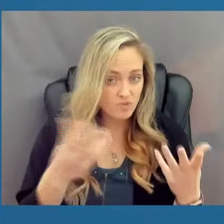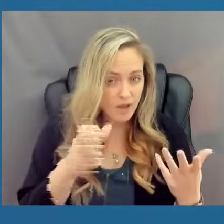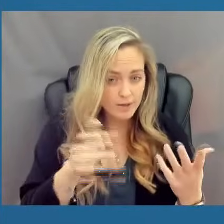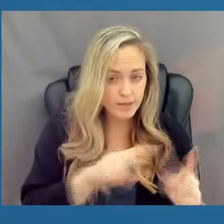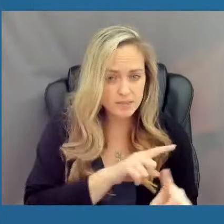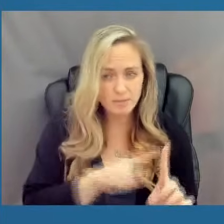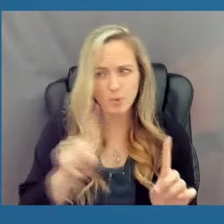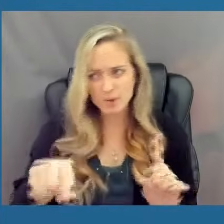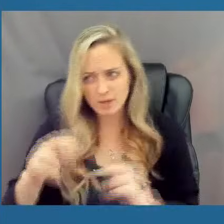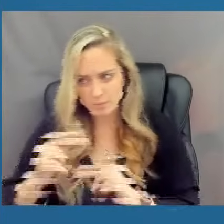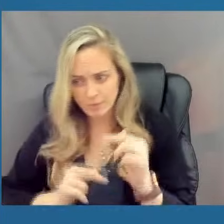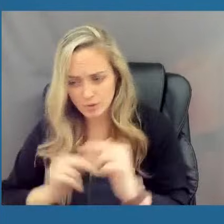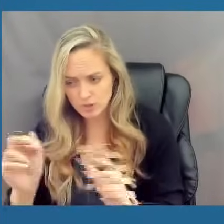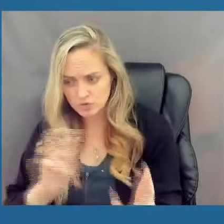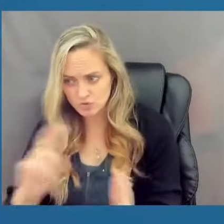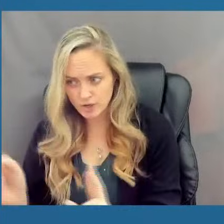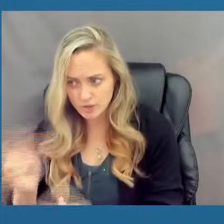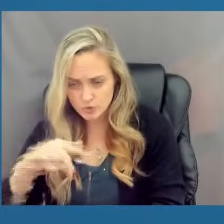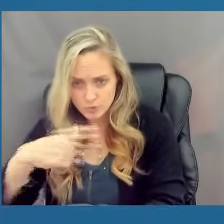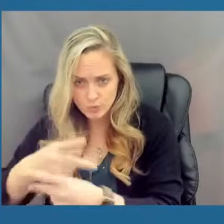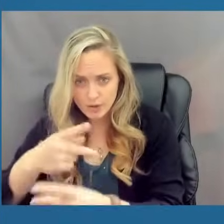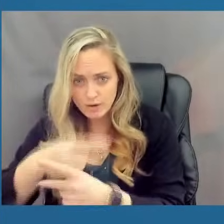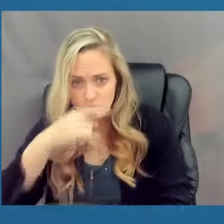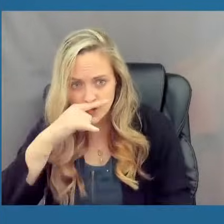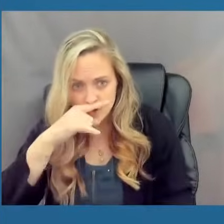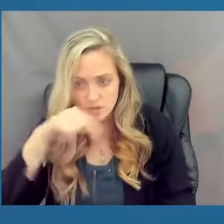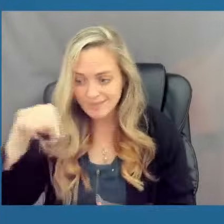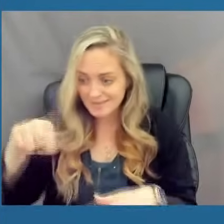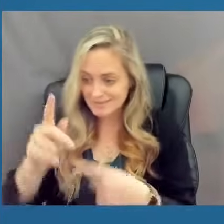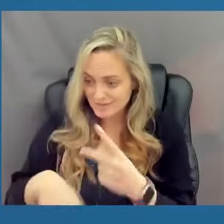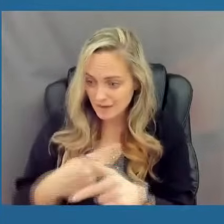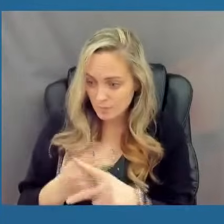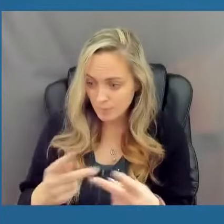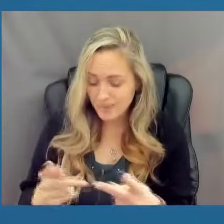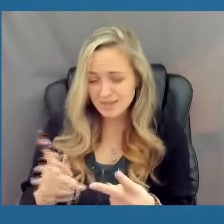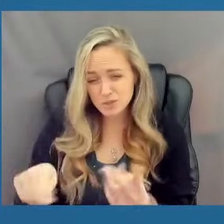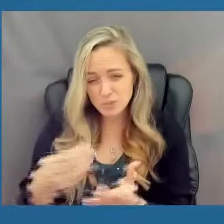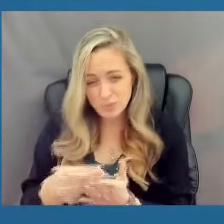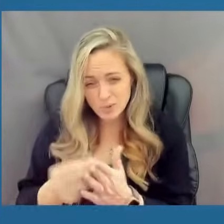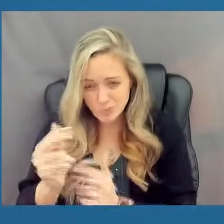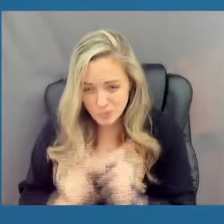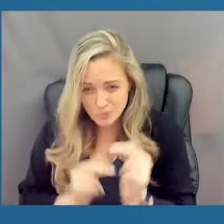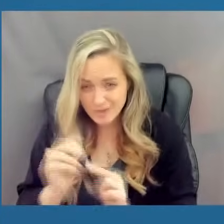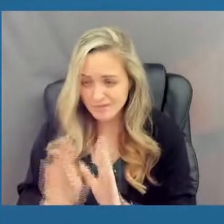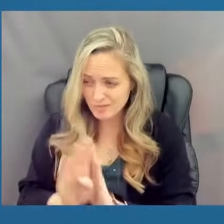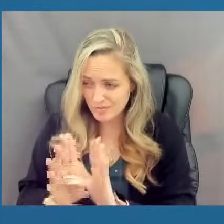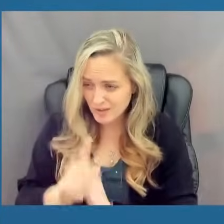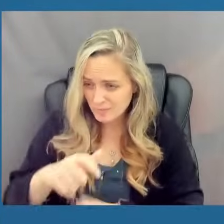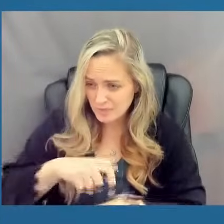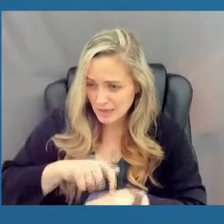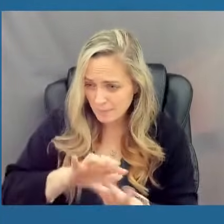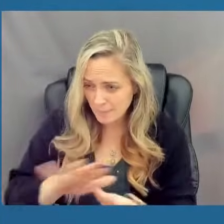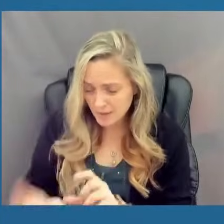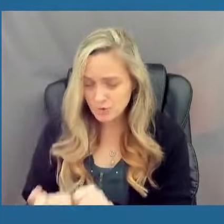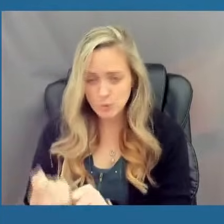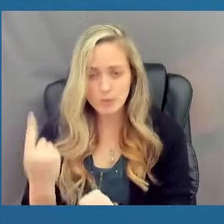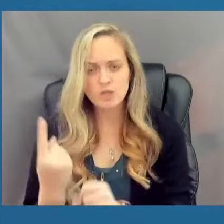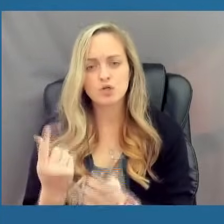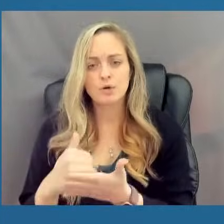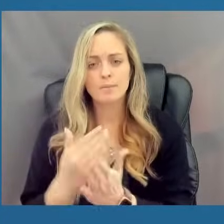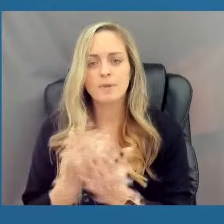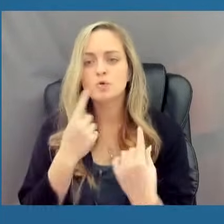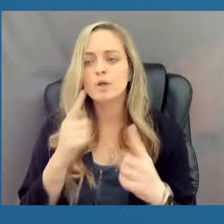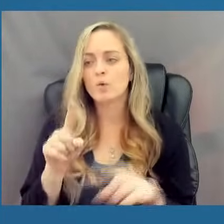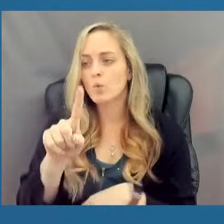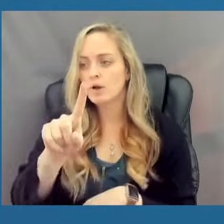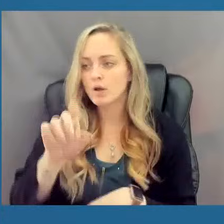facilities. So places like this take money to build and to develop and take time. So last year in our budget, we announced over $100